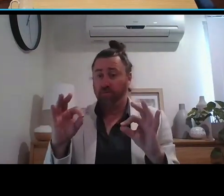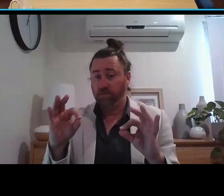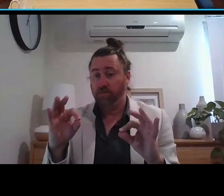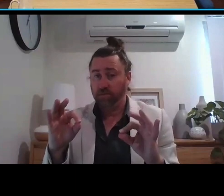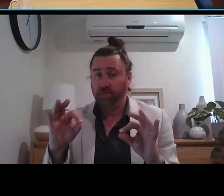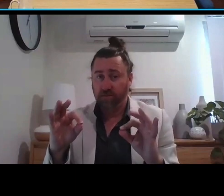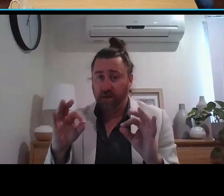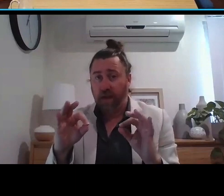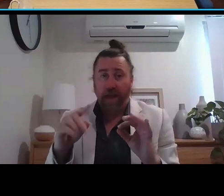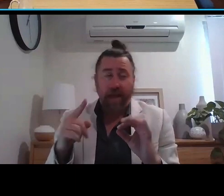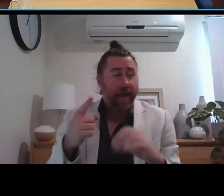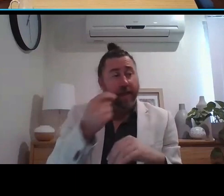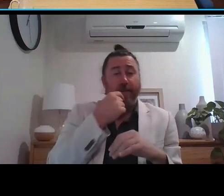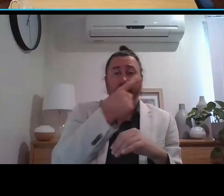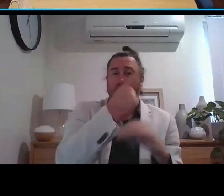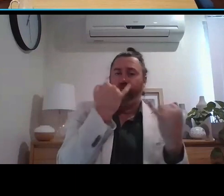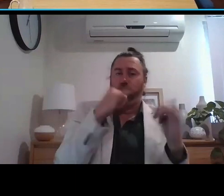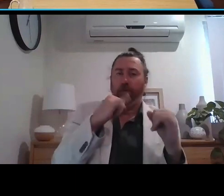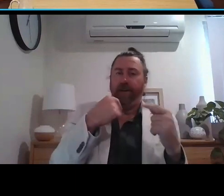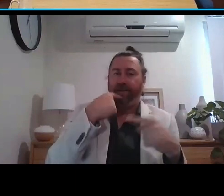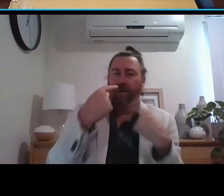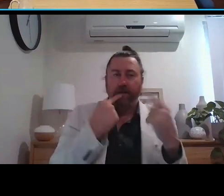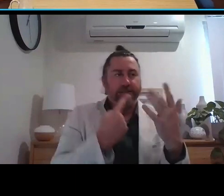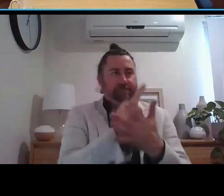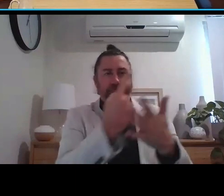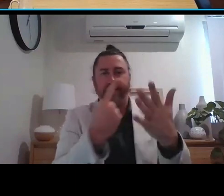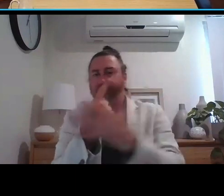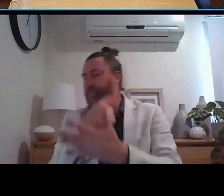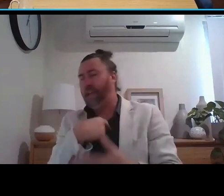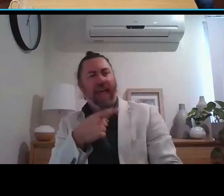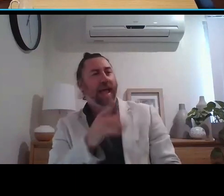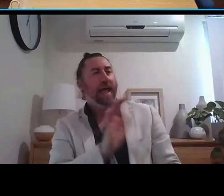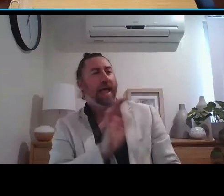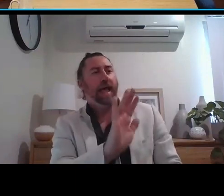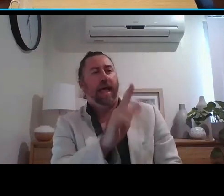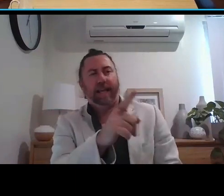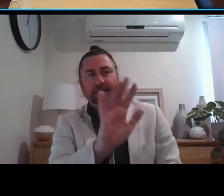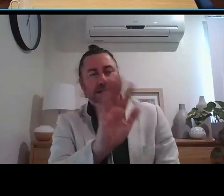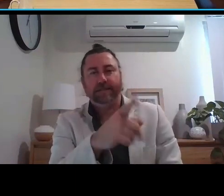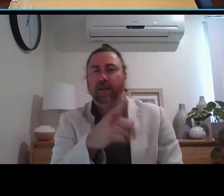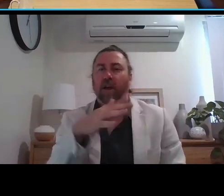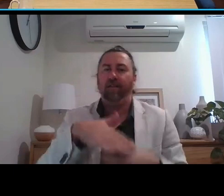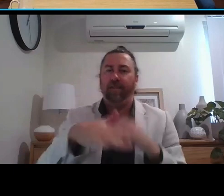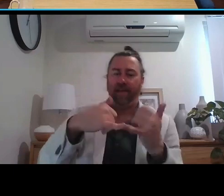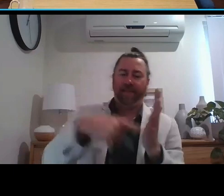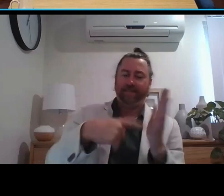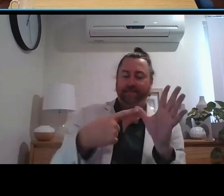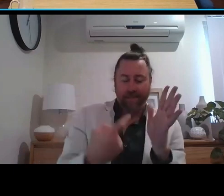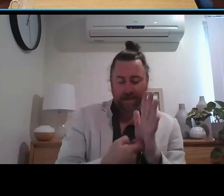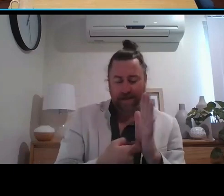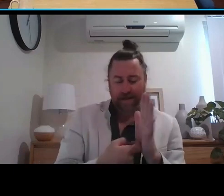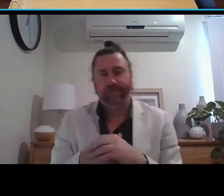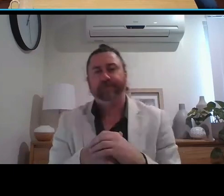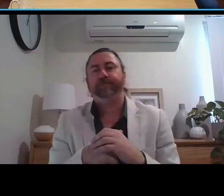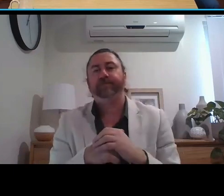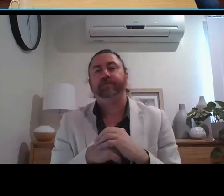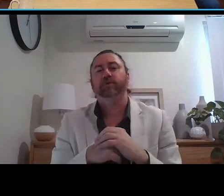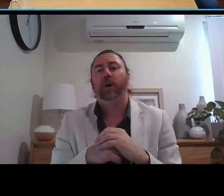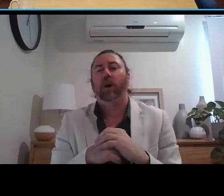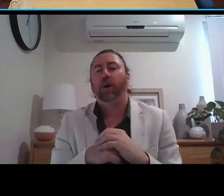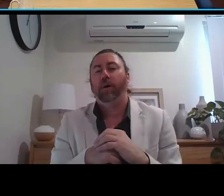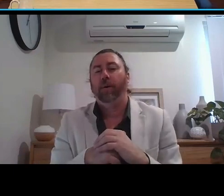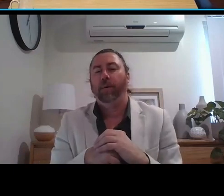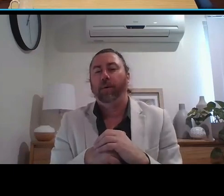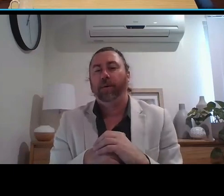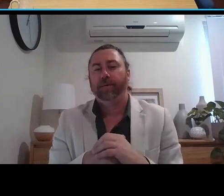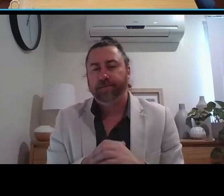correct some of the misinformation that might actually be out there about star ratings. So we might jump through to